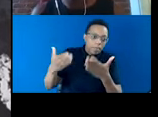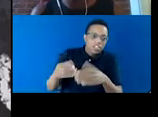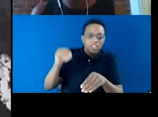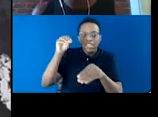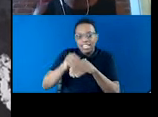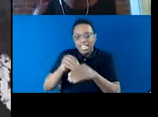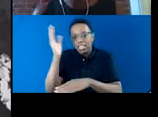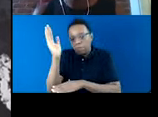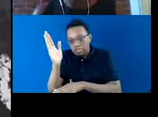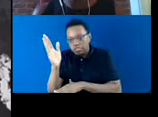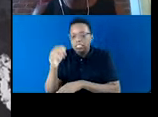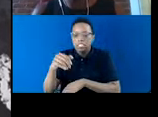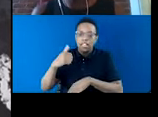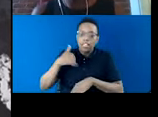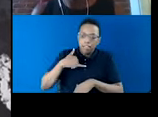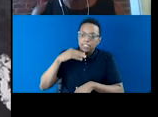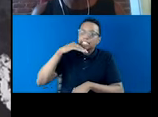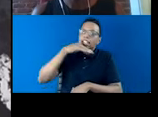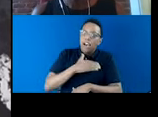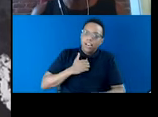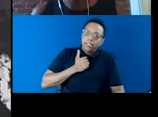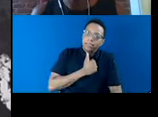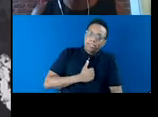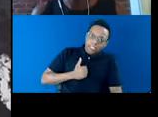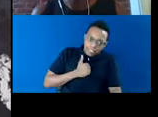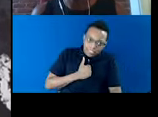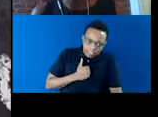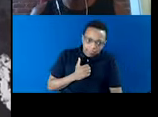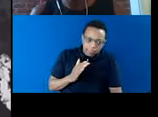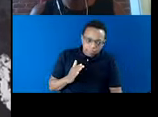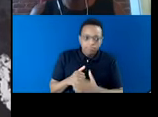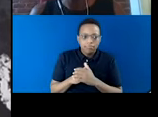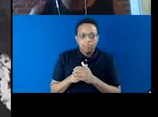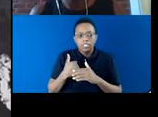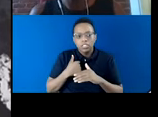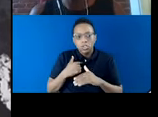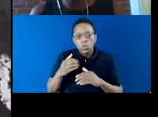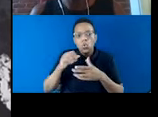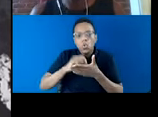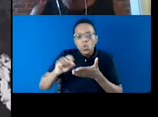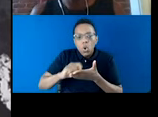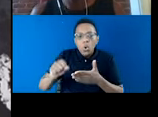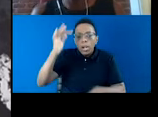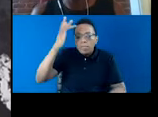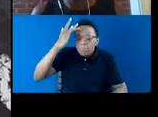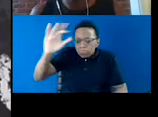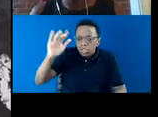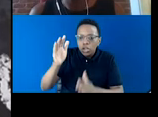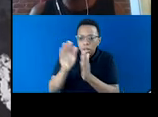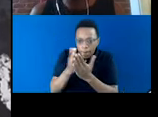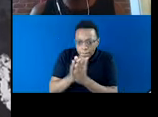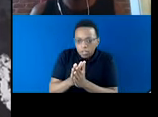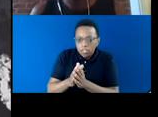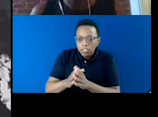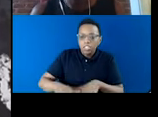presentation. That was a lie. I apologize. So she wrote a brilliant book. She's written many books. One of them is called The Invention